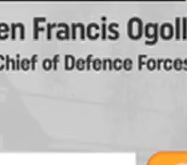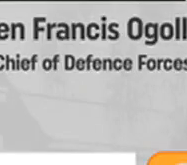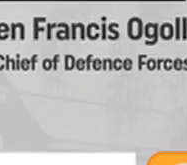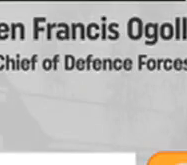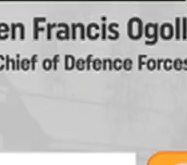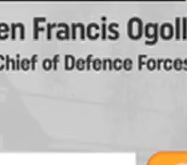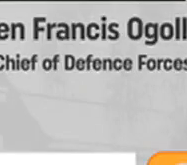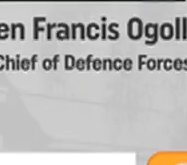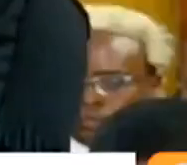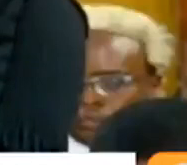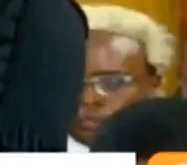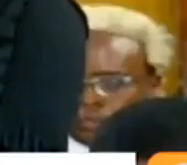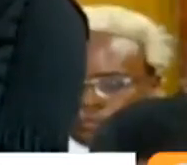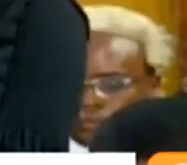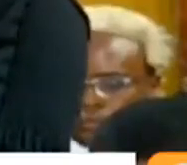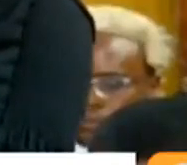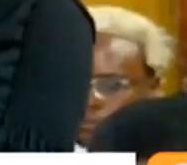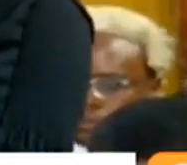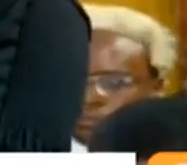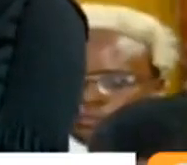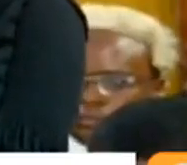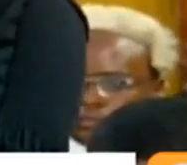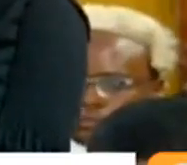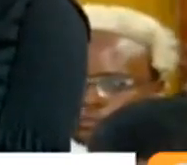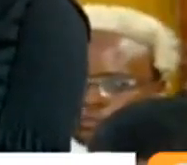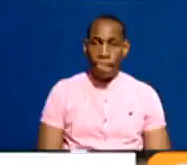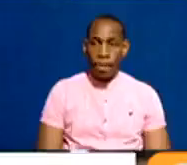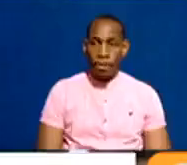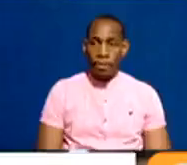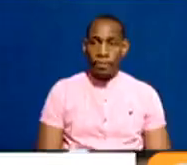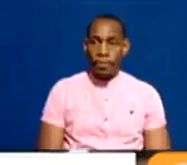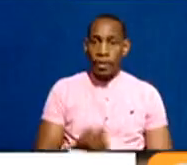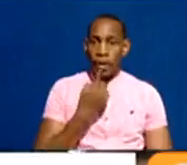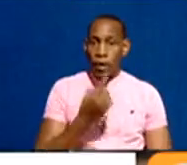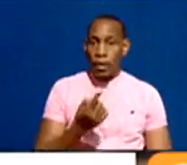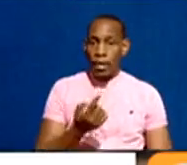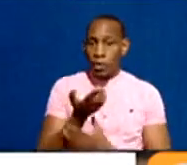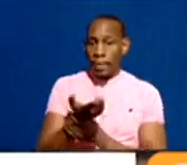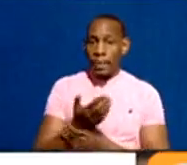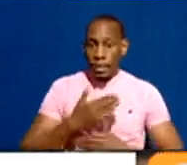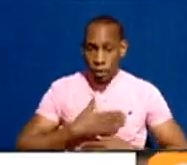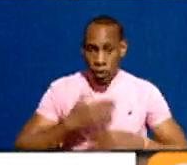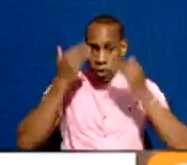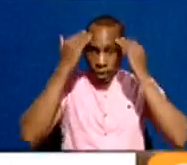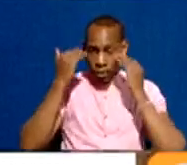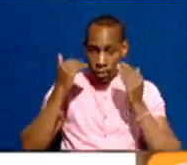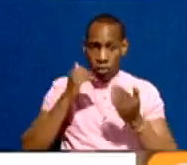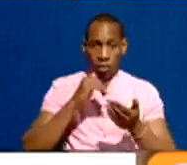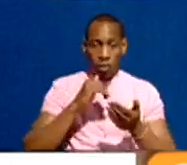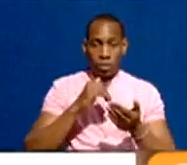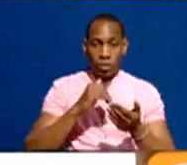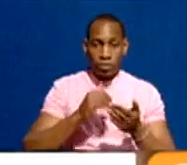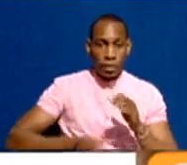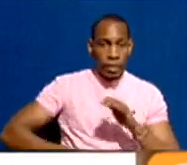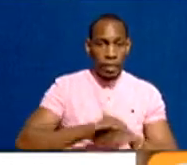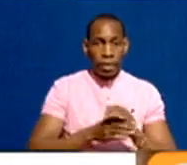who attended the meeting. The orders we are seeking is for this honorable court to dismiss the allegation by